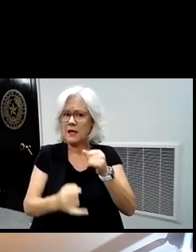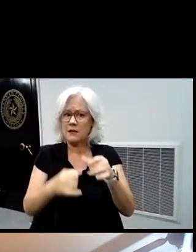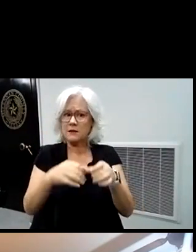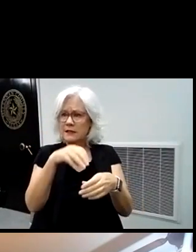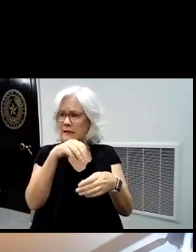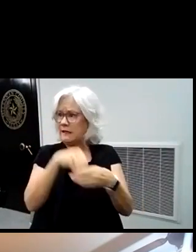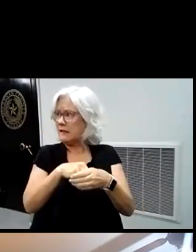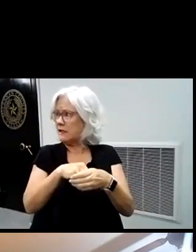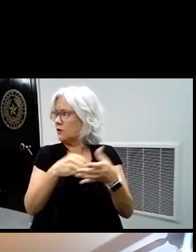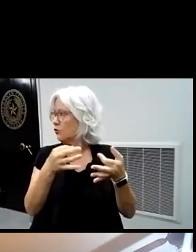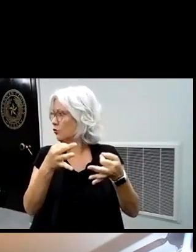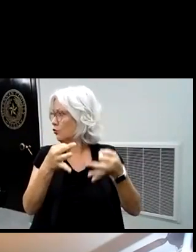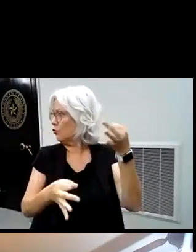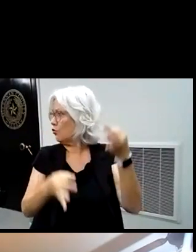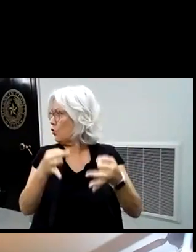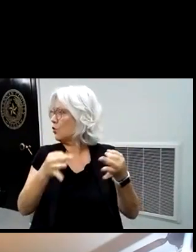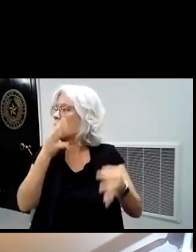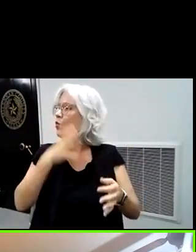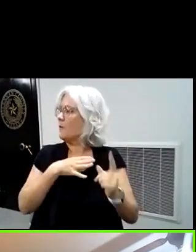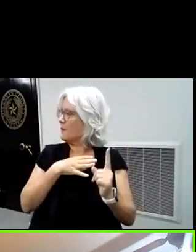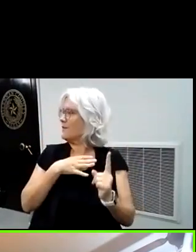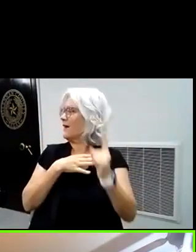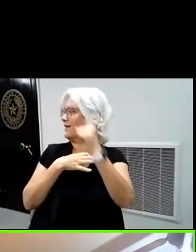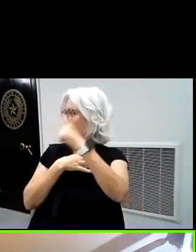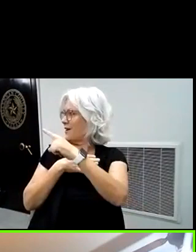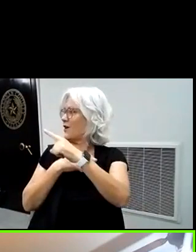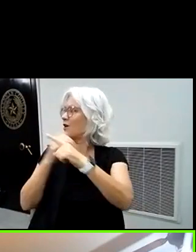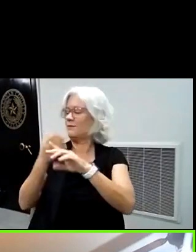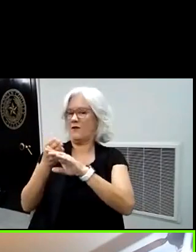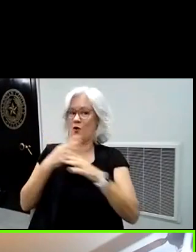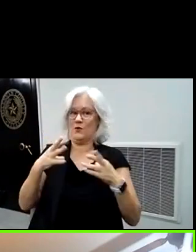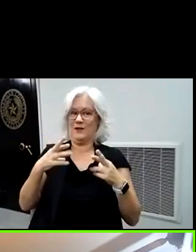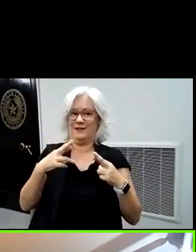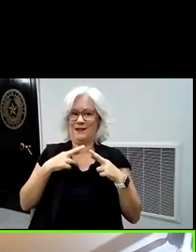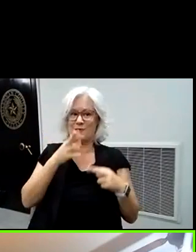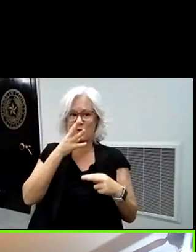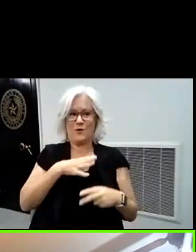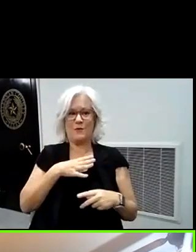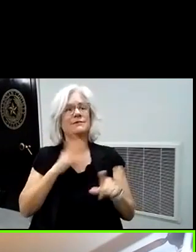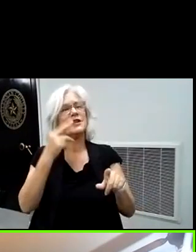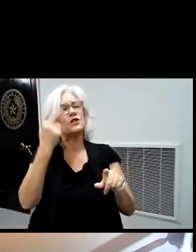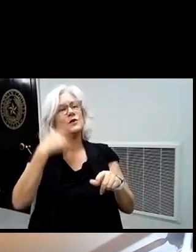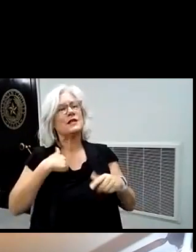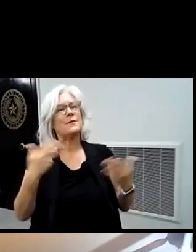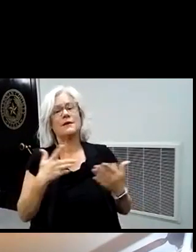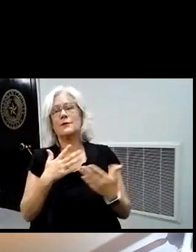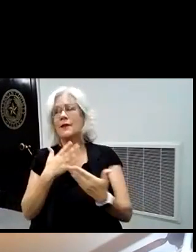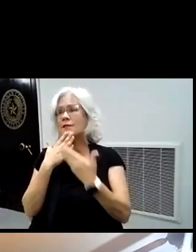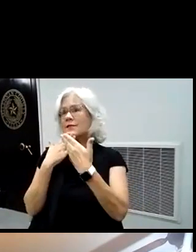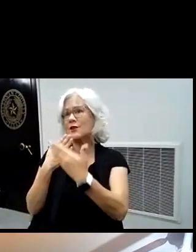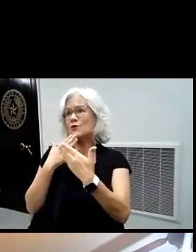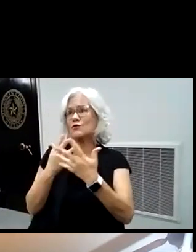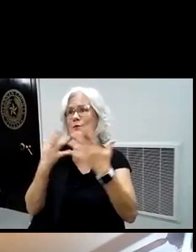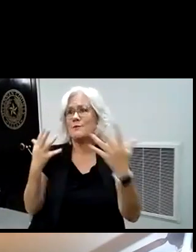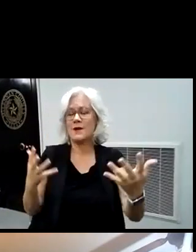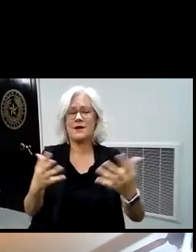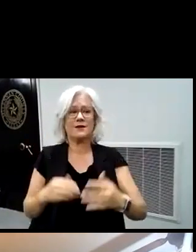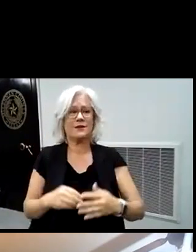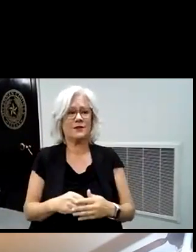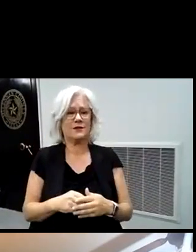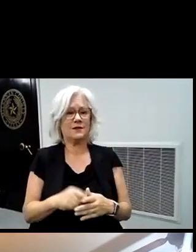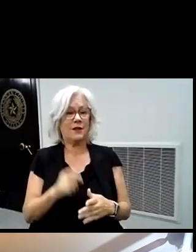her last day with us Oh, I know. in court. And thank you. Thank you so Okay. much.